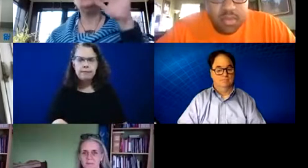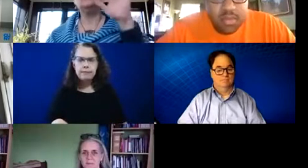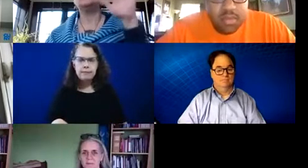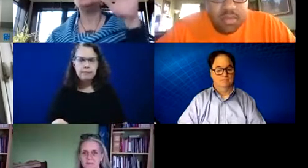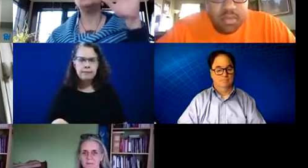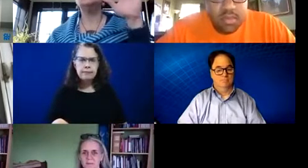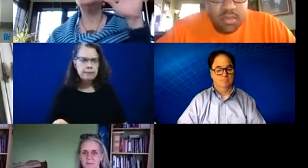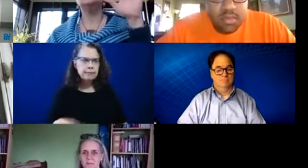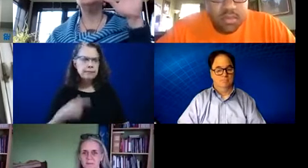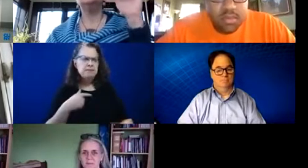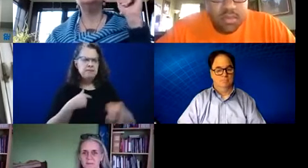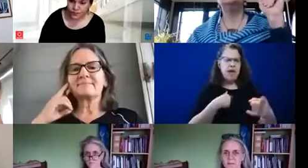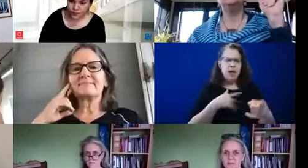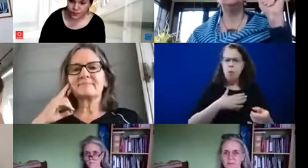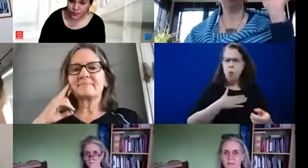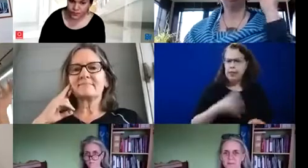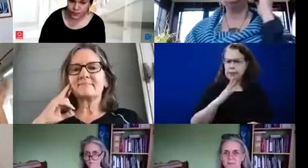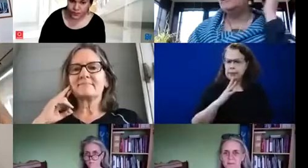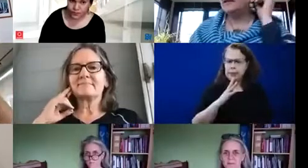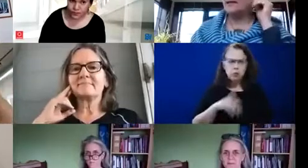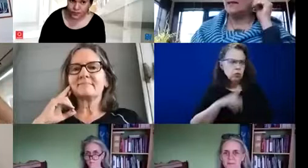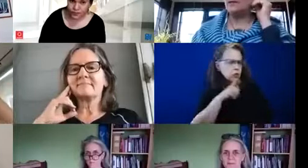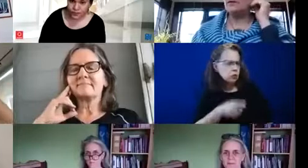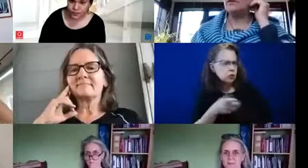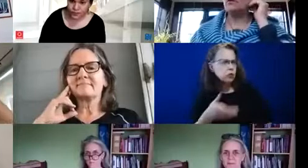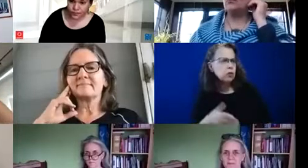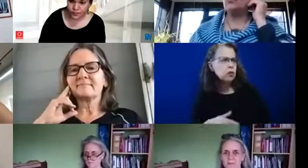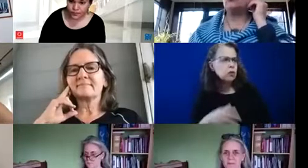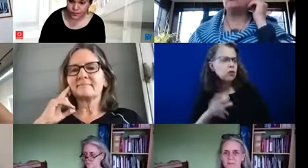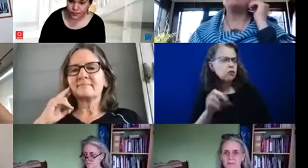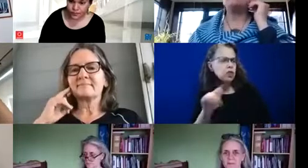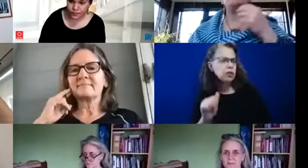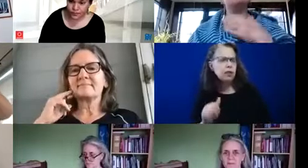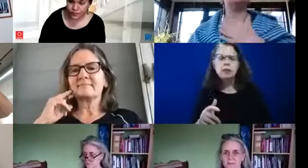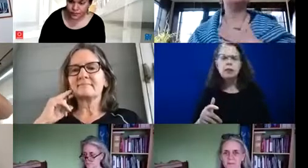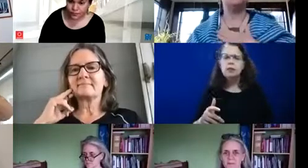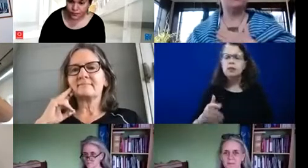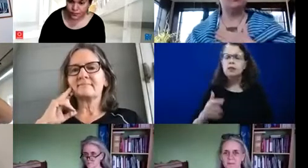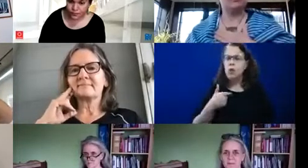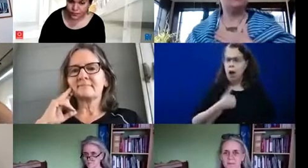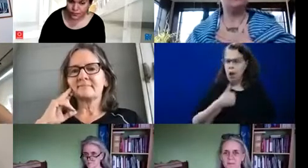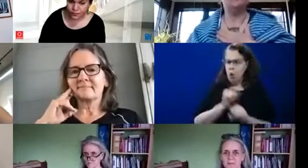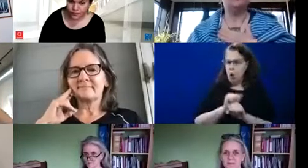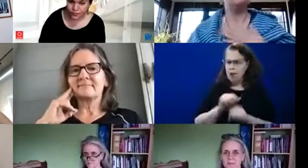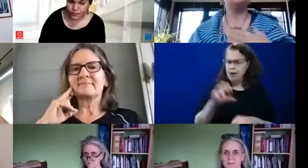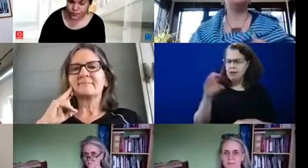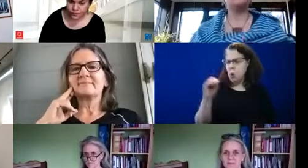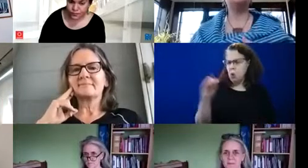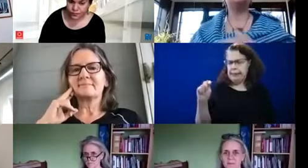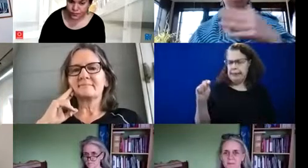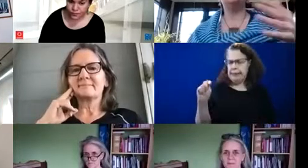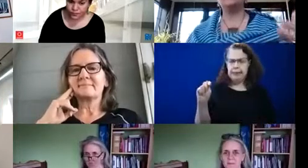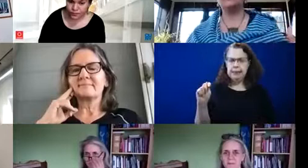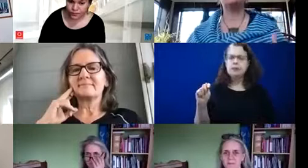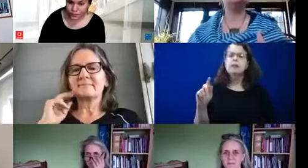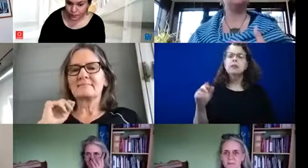No, I'll say something. Sure, Virginia. Yeah, I'd like to say something. So, you know, I'm an occupational therapist. So the